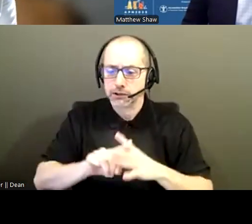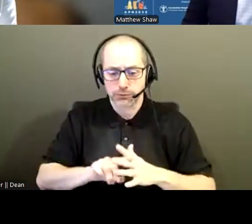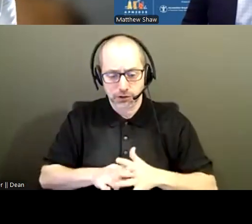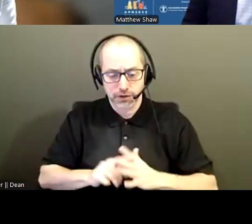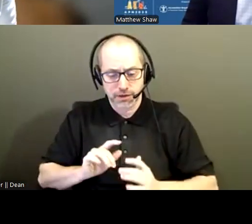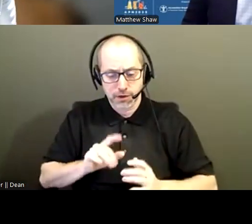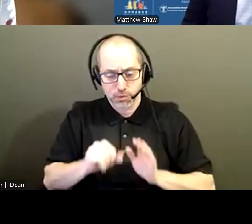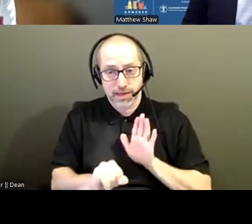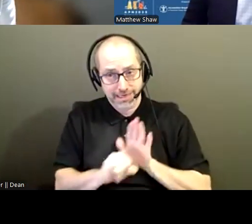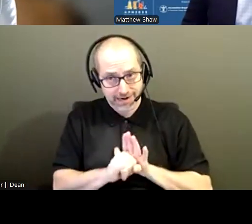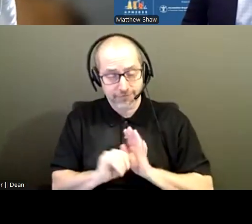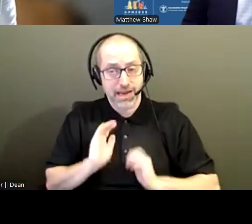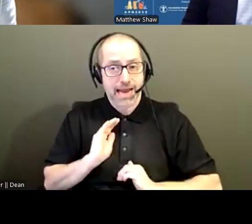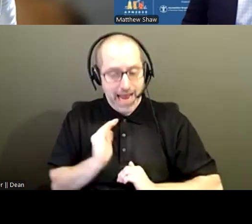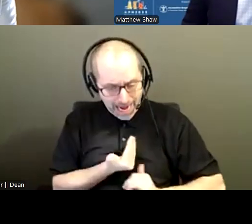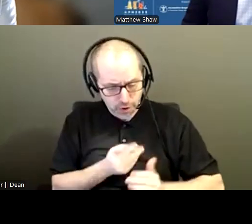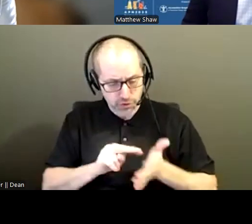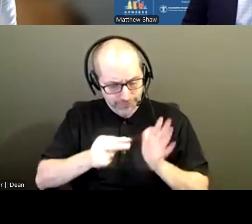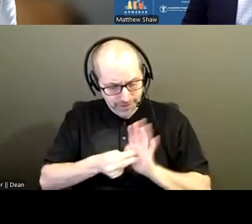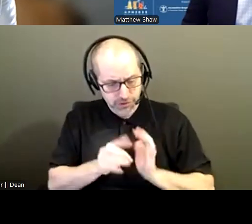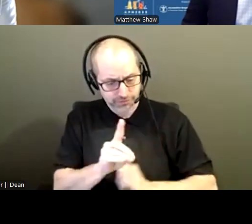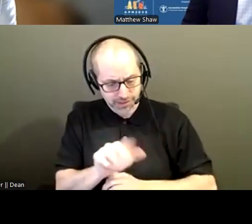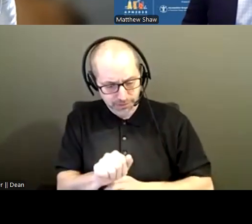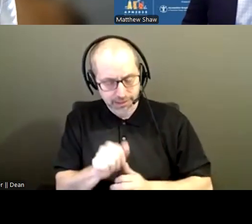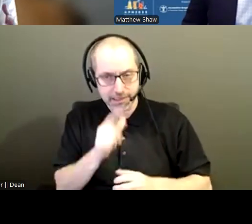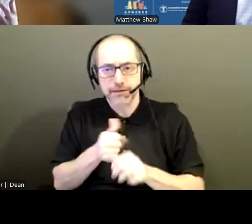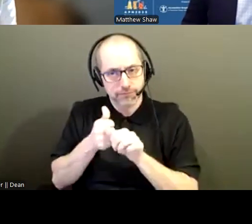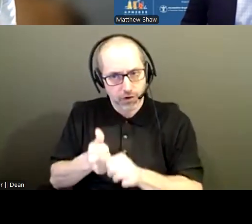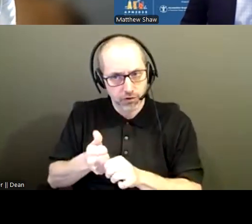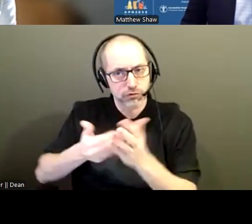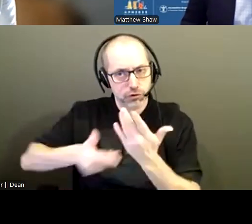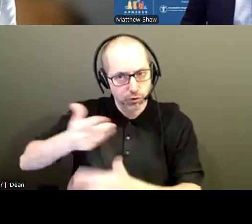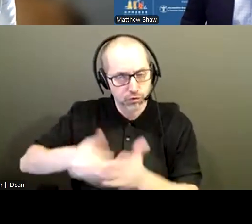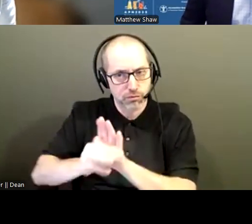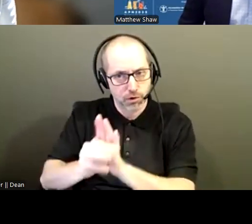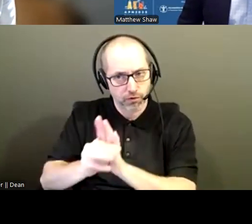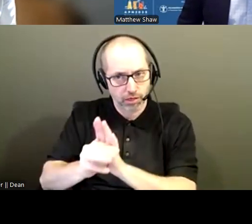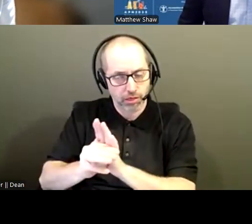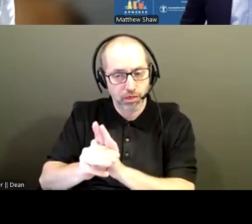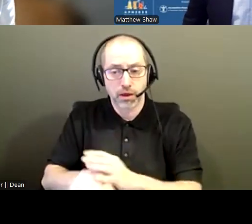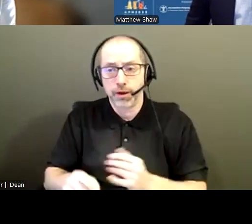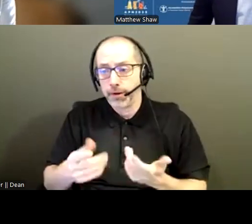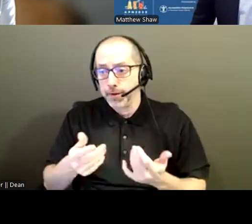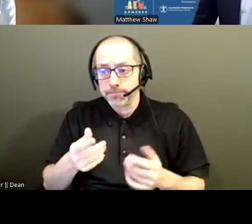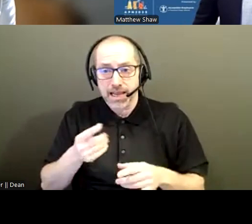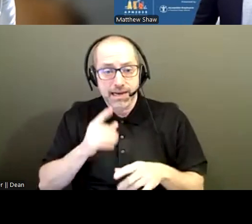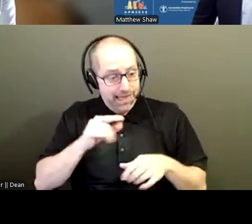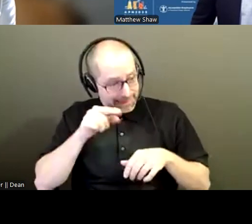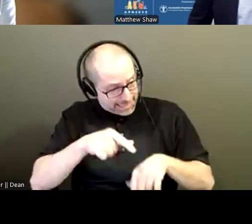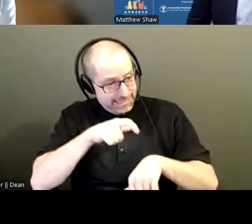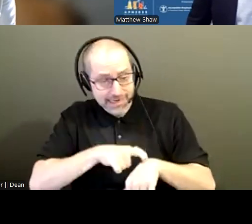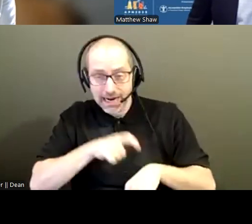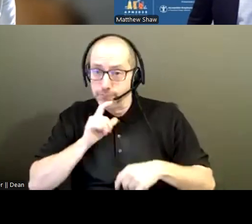of disability, and it's based on the social model. Go, at this time, do you identify as someone